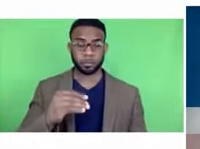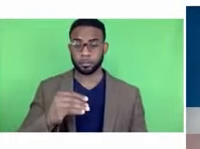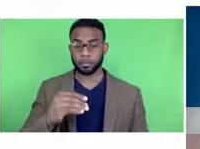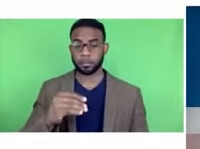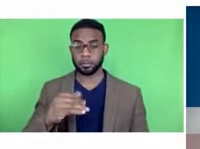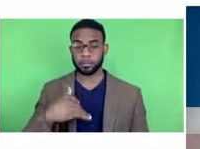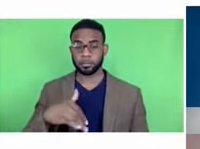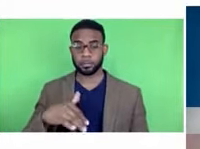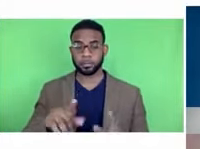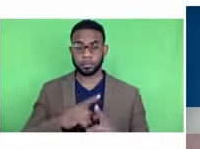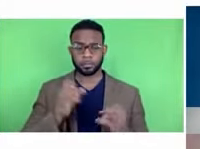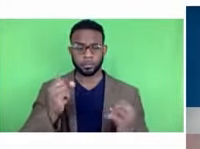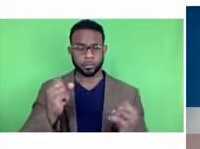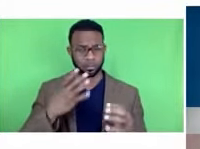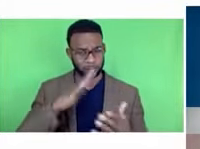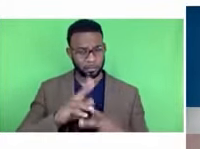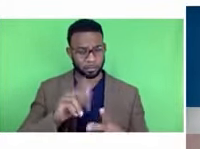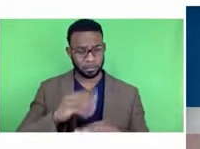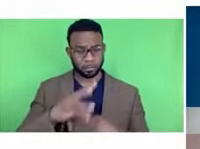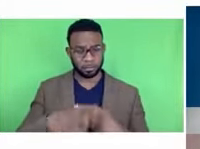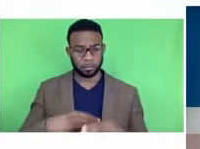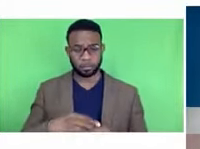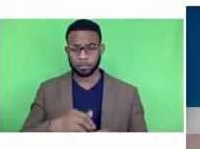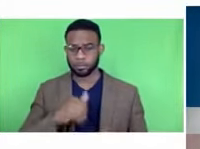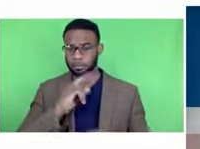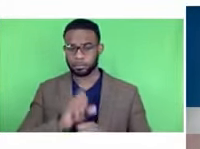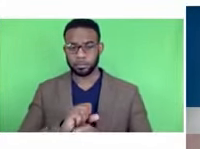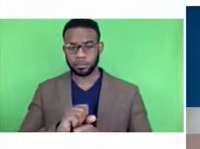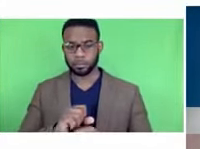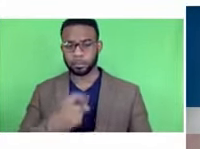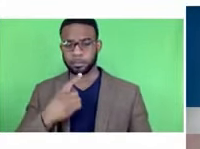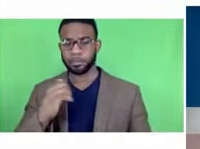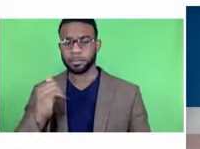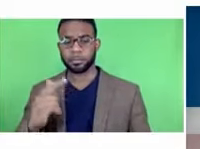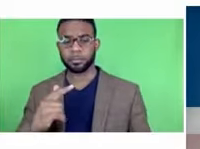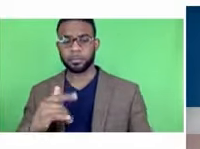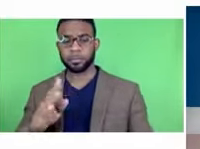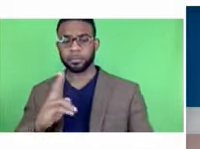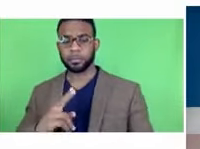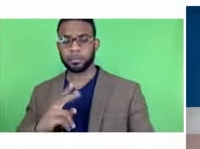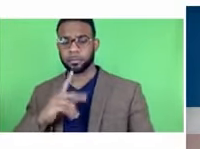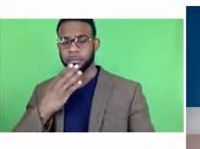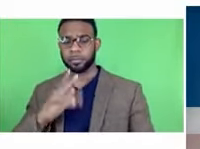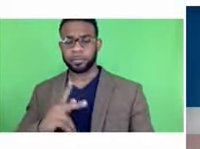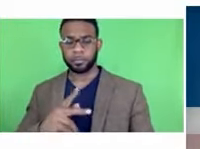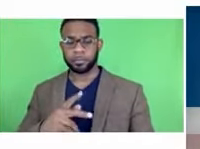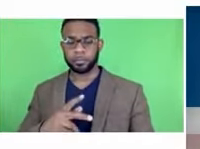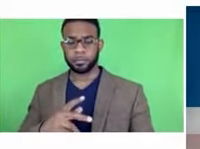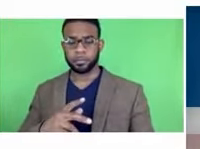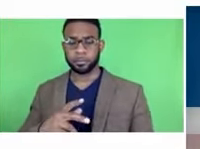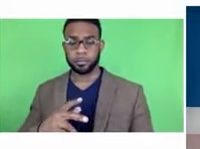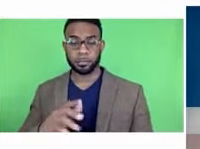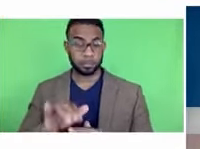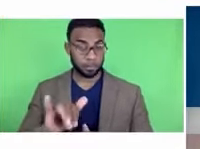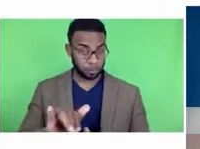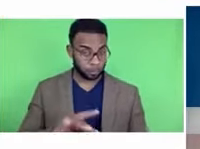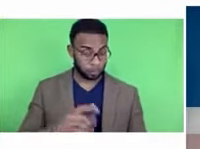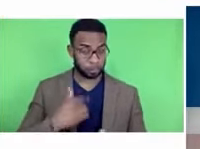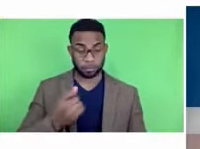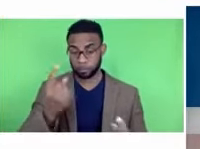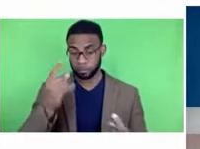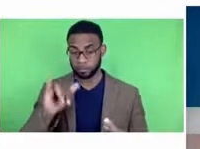I've met a fair number of bad people in the world, and that doesn't necessarily tell me that all human beings are bad people. With that said, I understand that